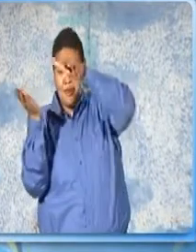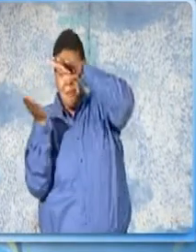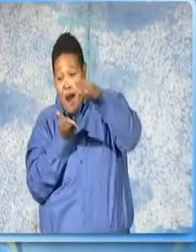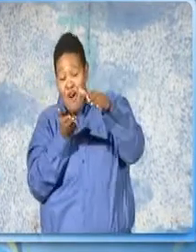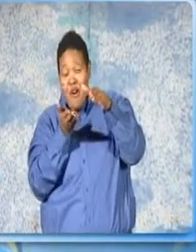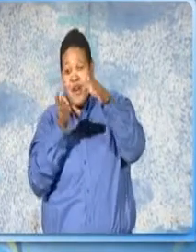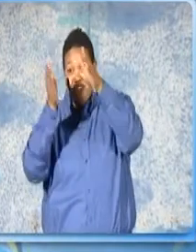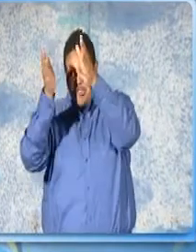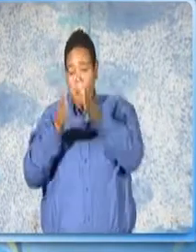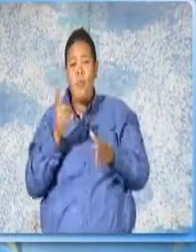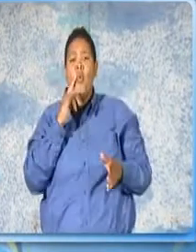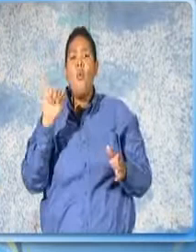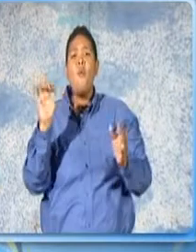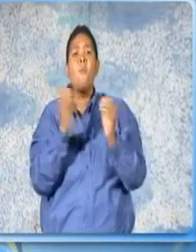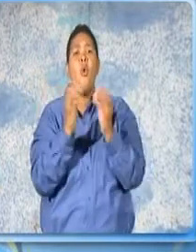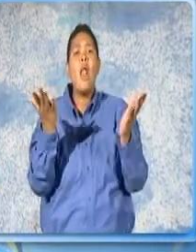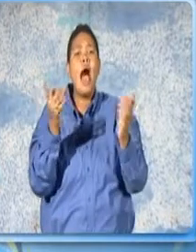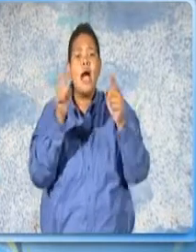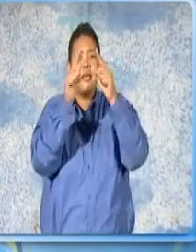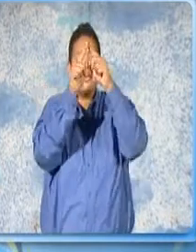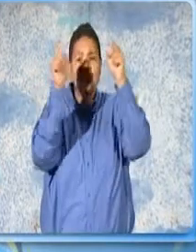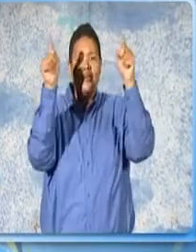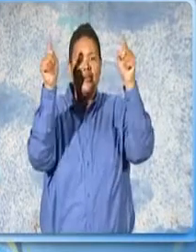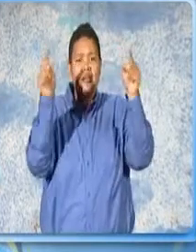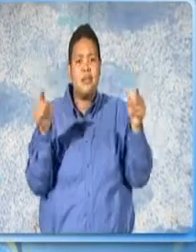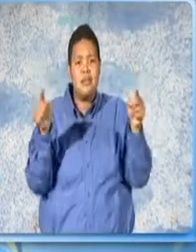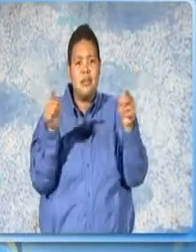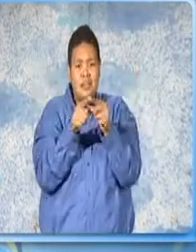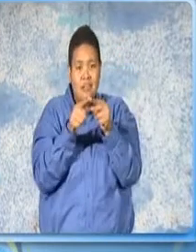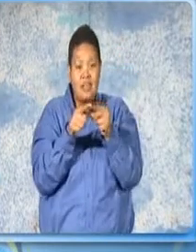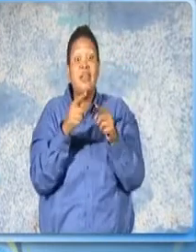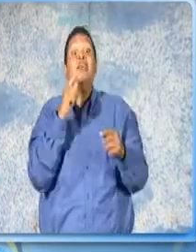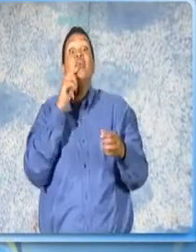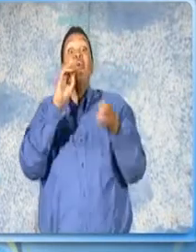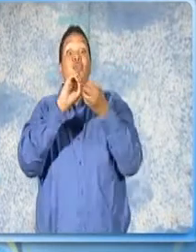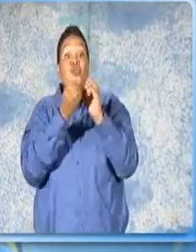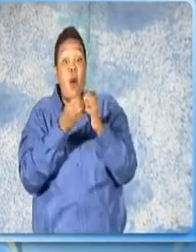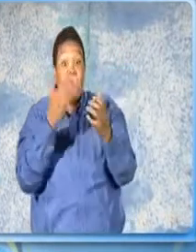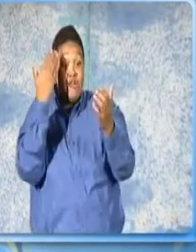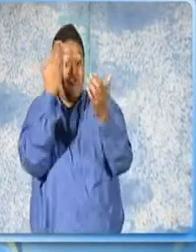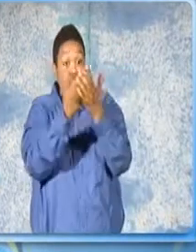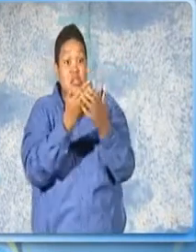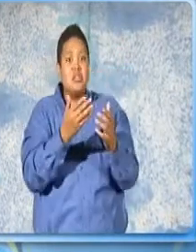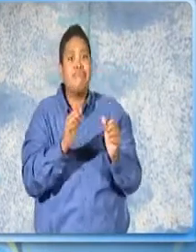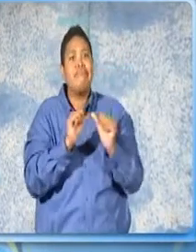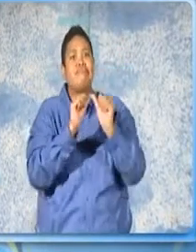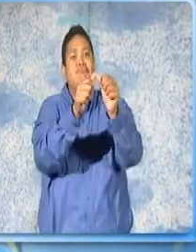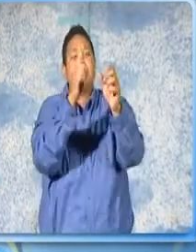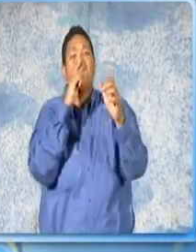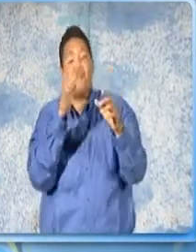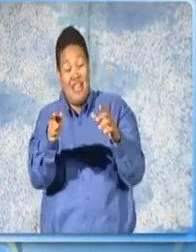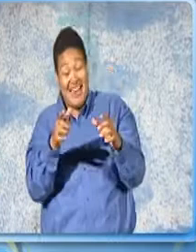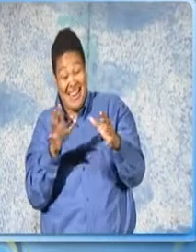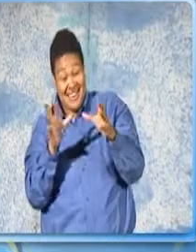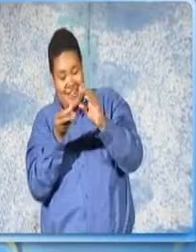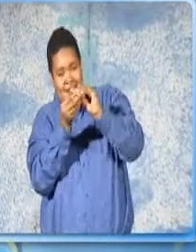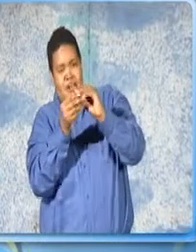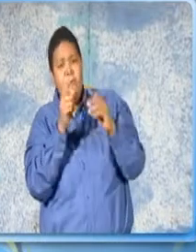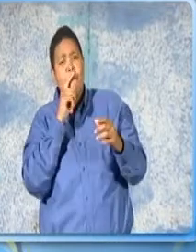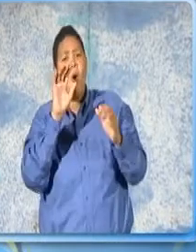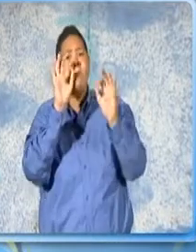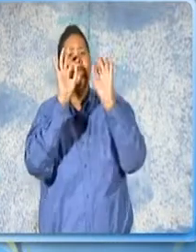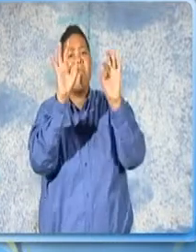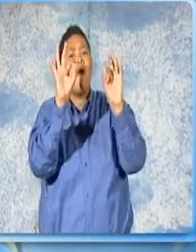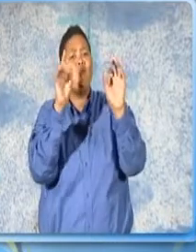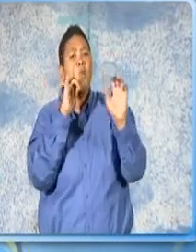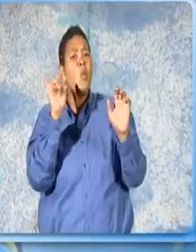rectangle. As the number approaches infinity, the bumped parallelogram with the arcs becomes a perfect